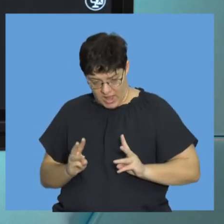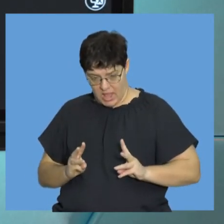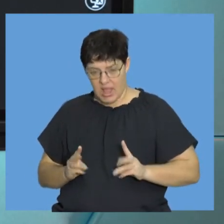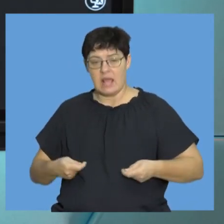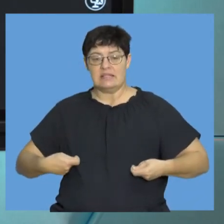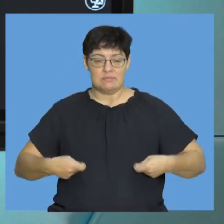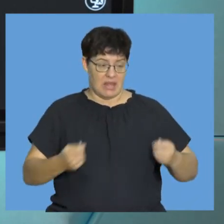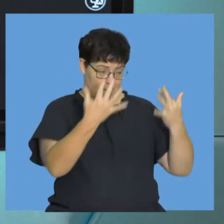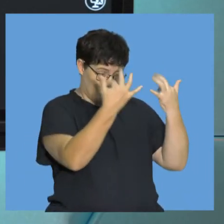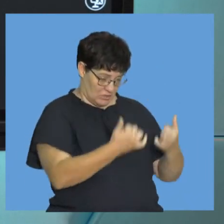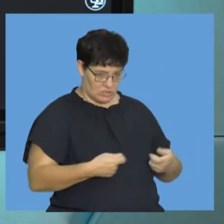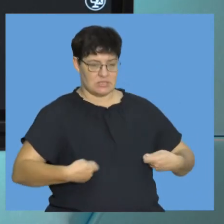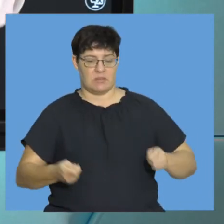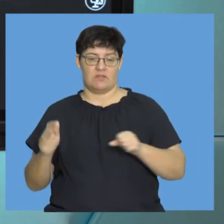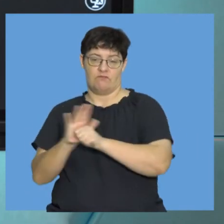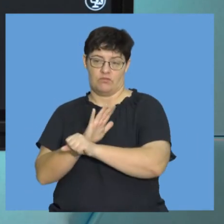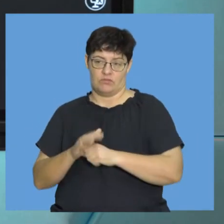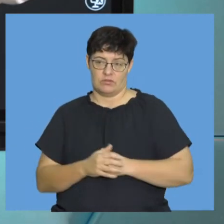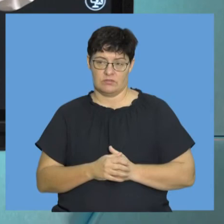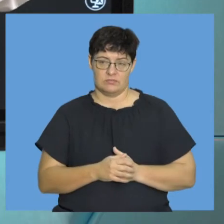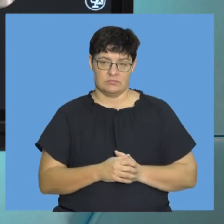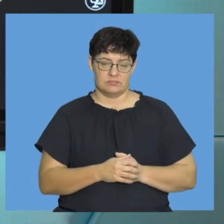spend what you have budgeted for.